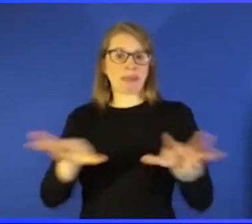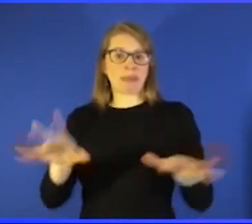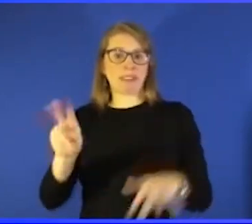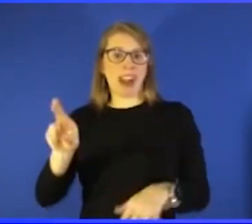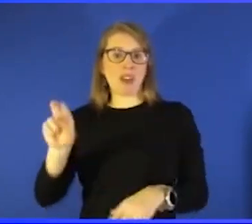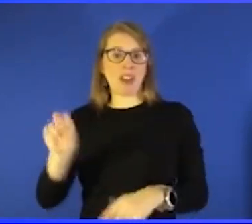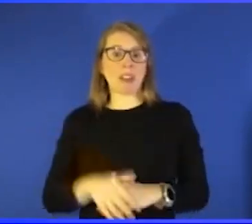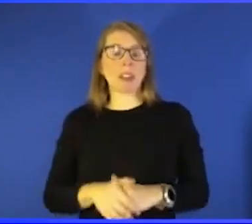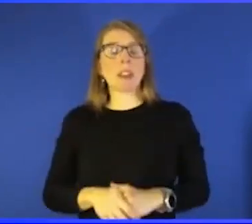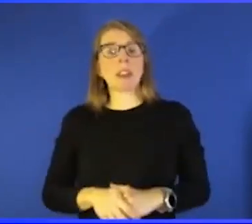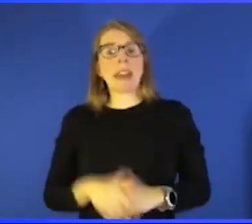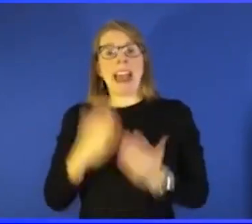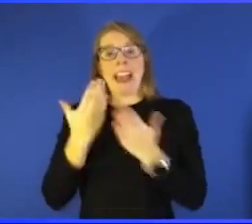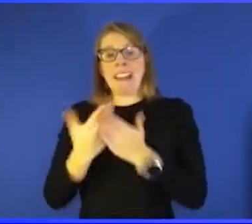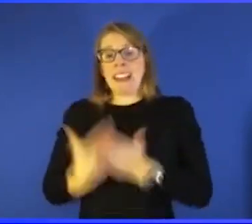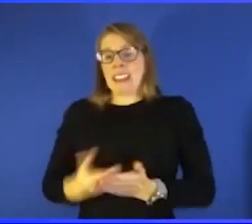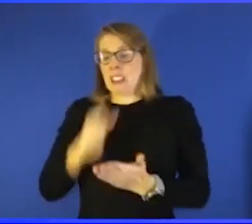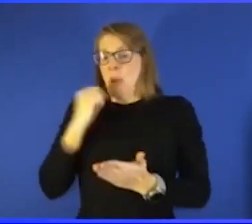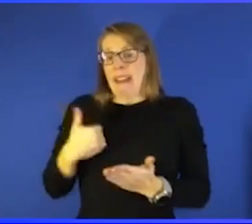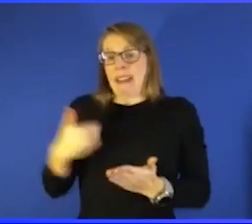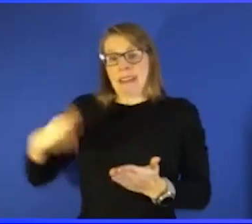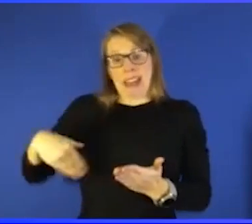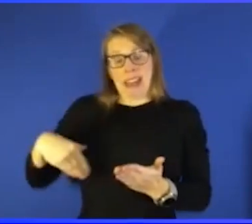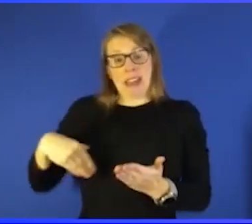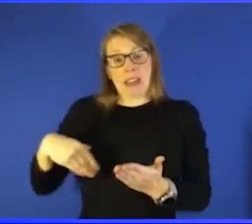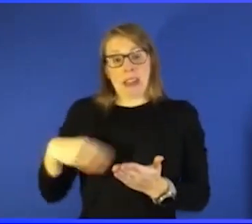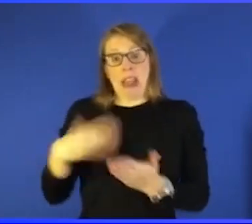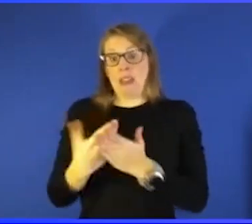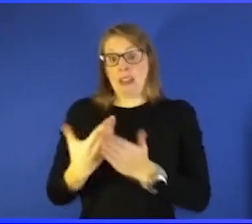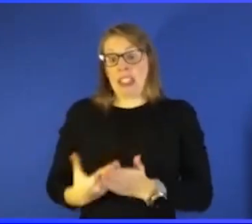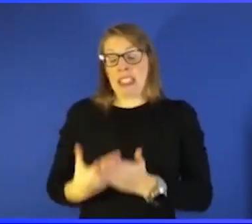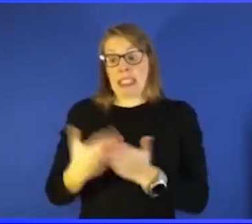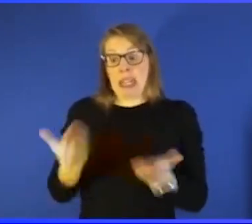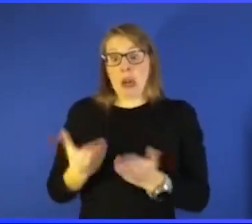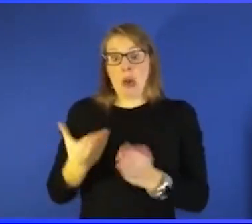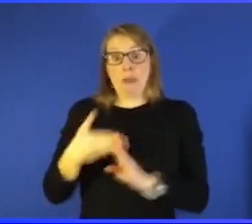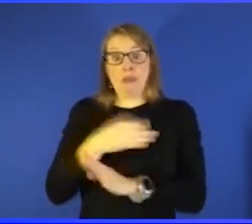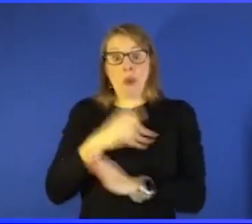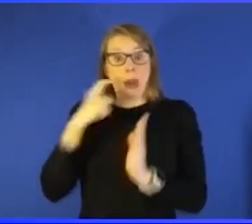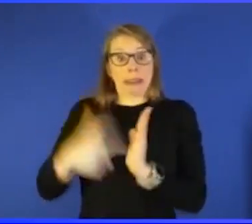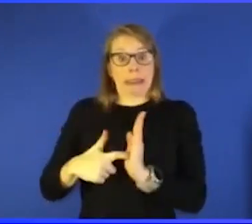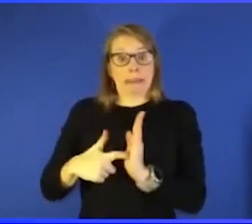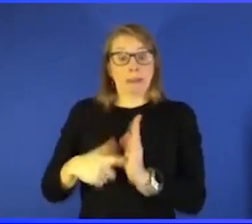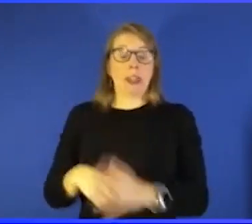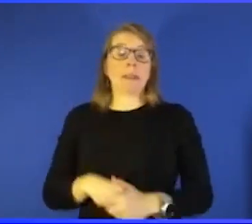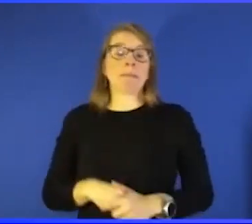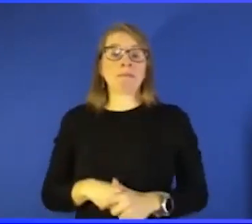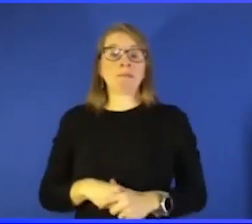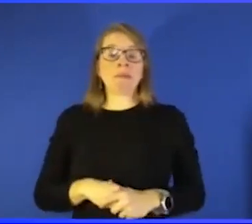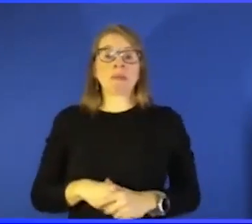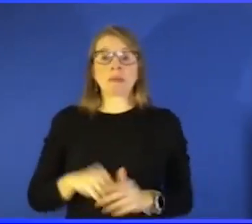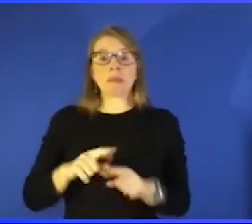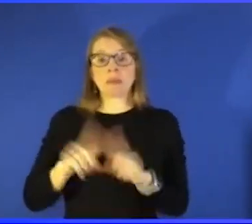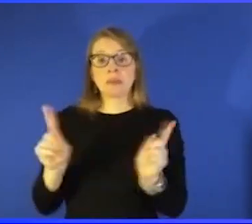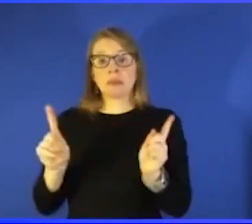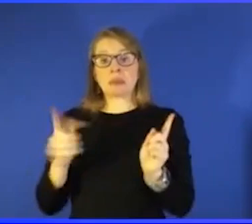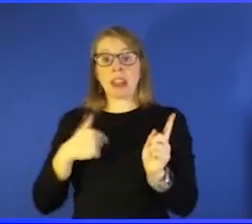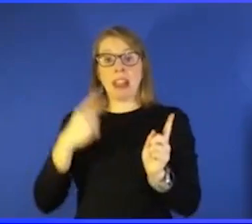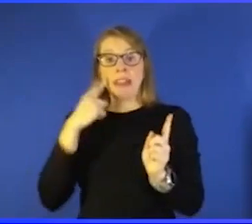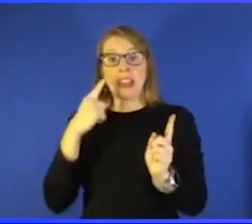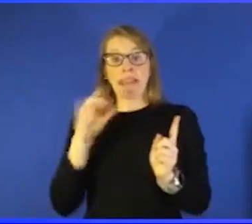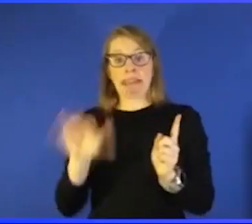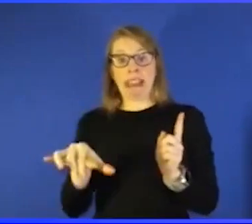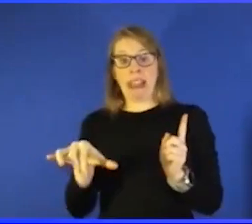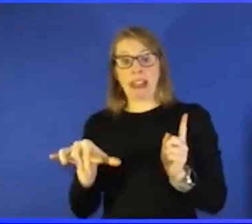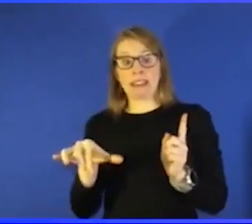evidence yet that it was here before we first identified it. But I think that is the big